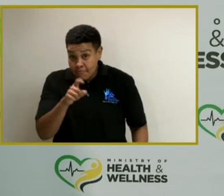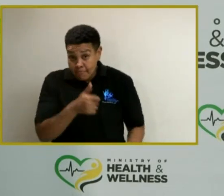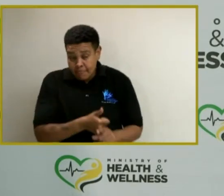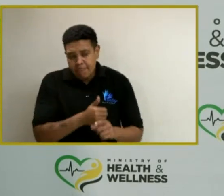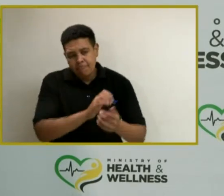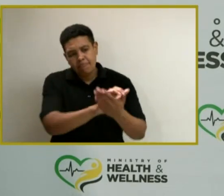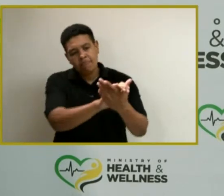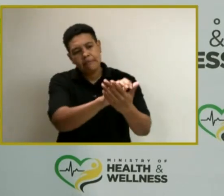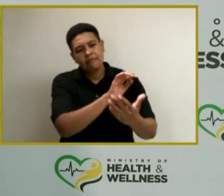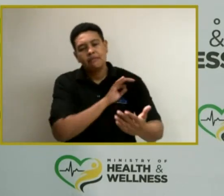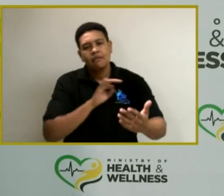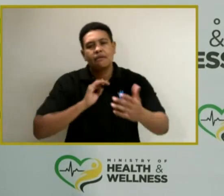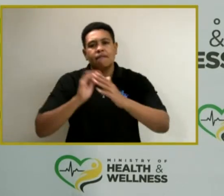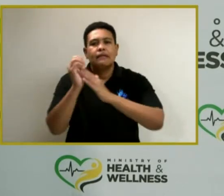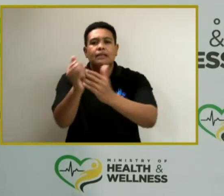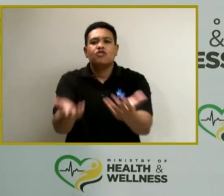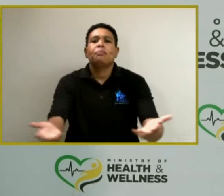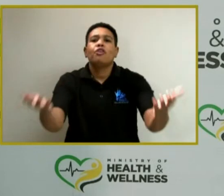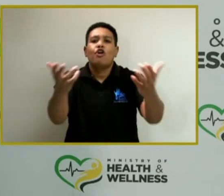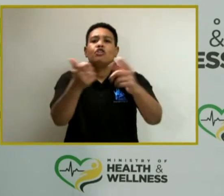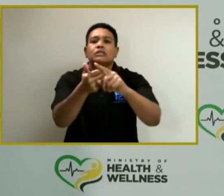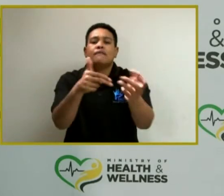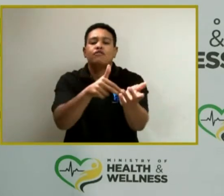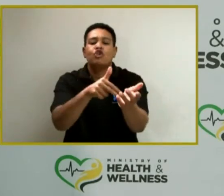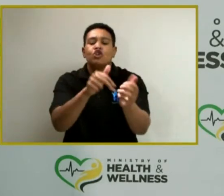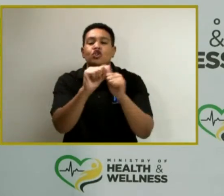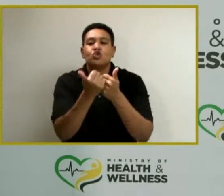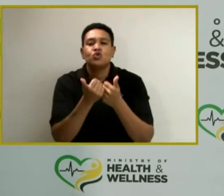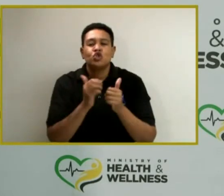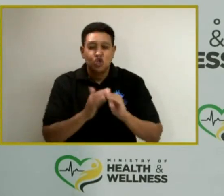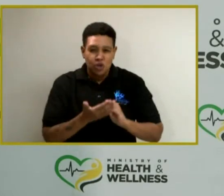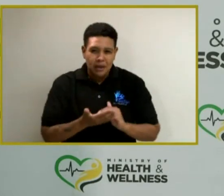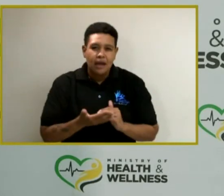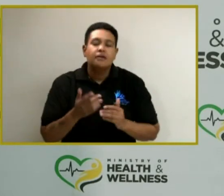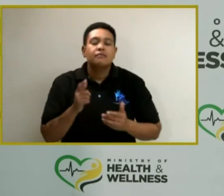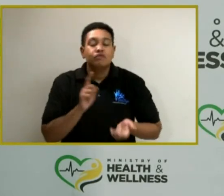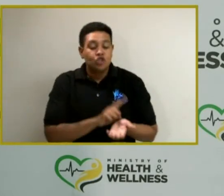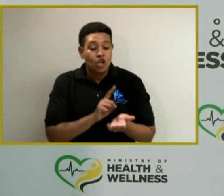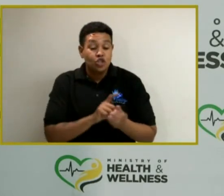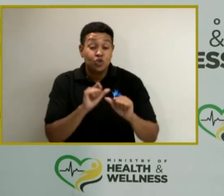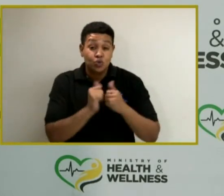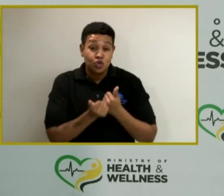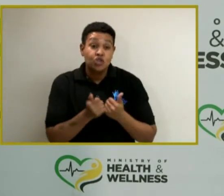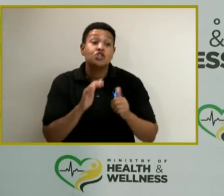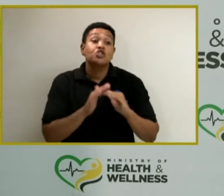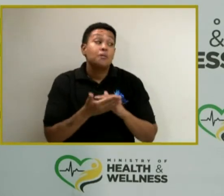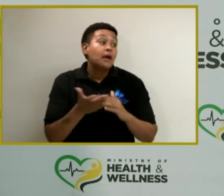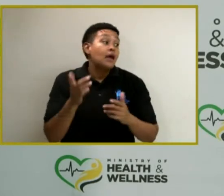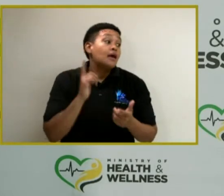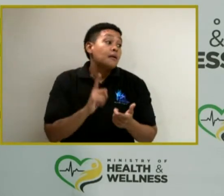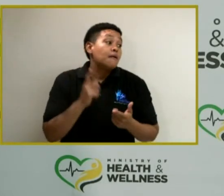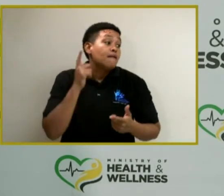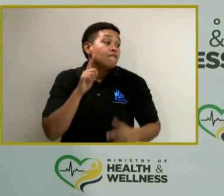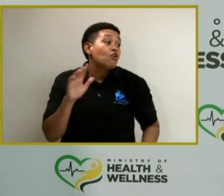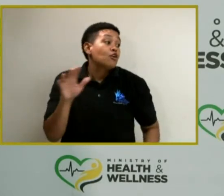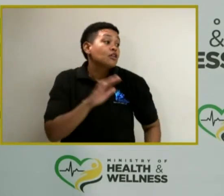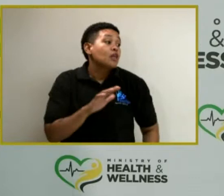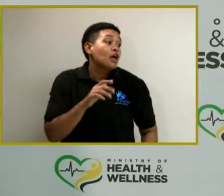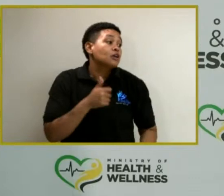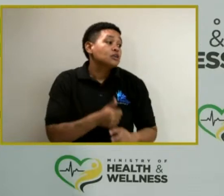of the Nurses Association and the Doctors Association for